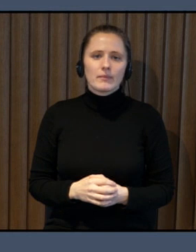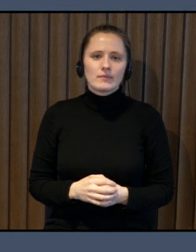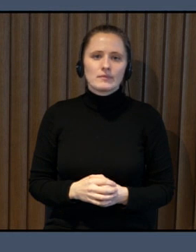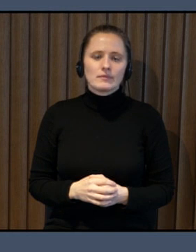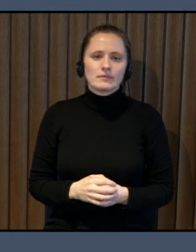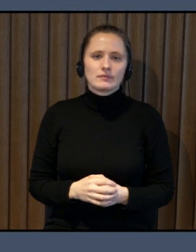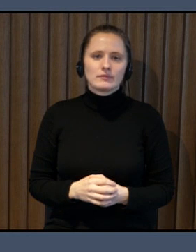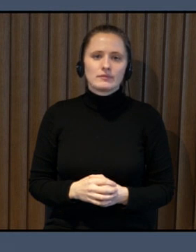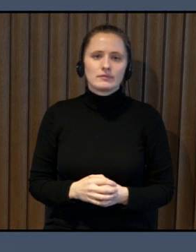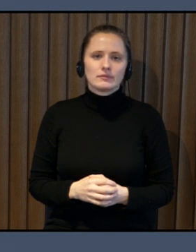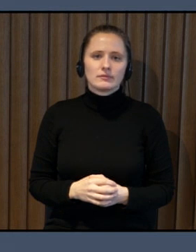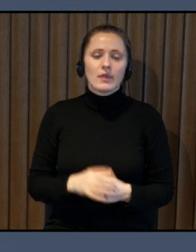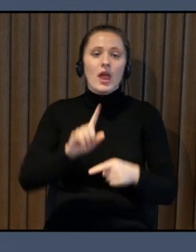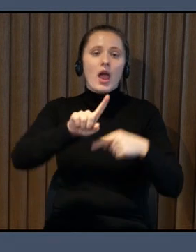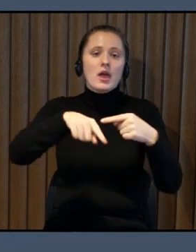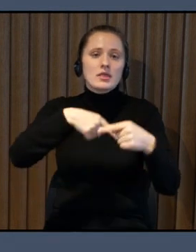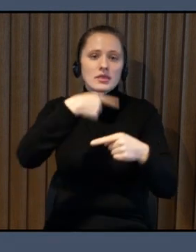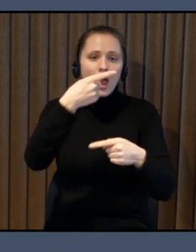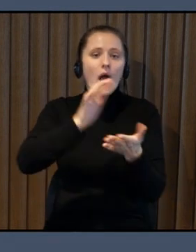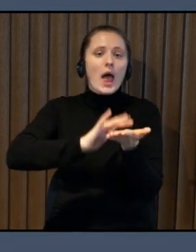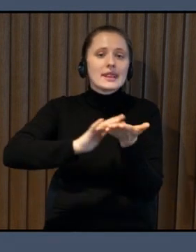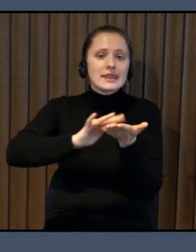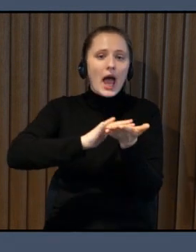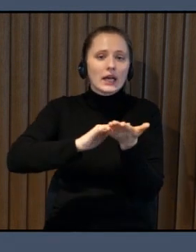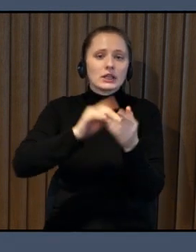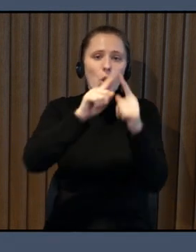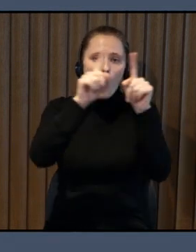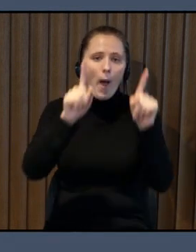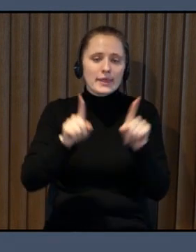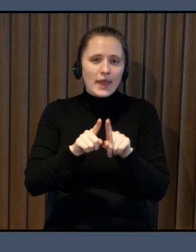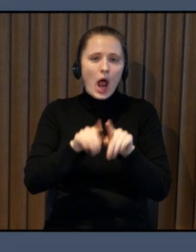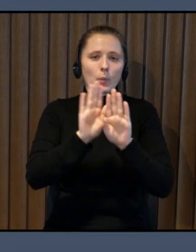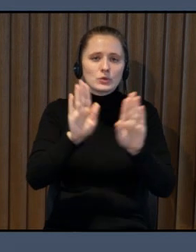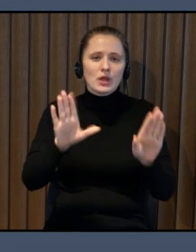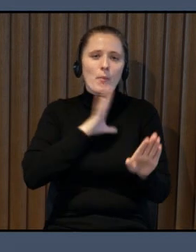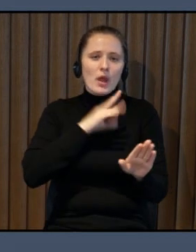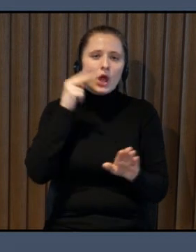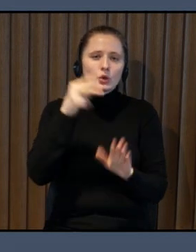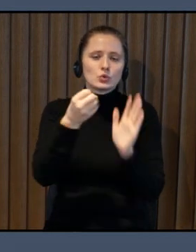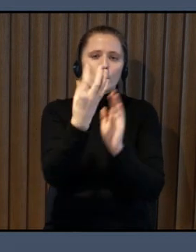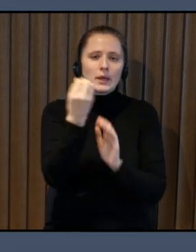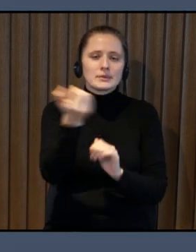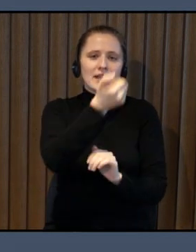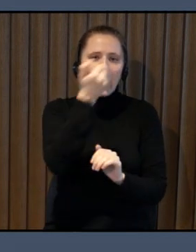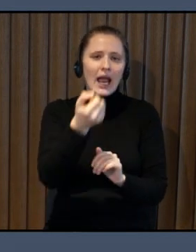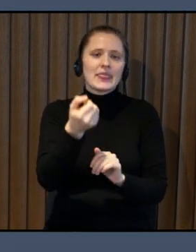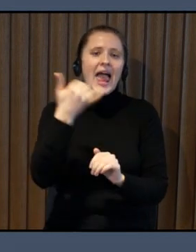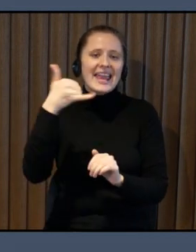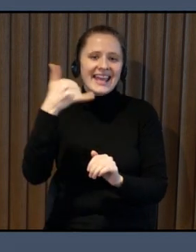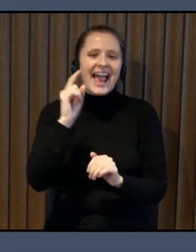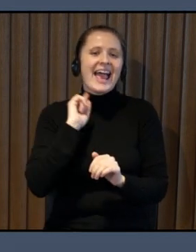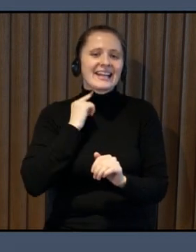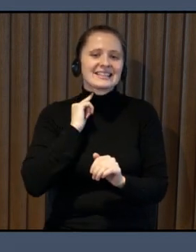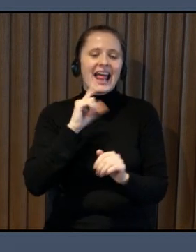the museum, what is exposed in the museum, all the objects. And next exhibition was organized in